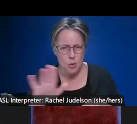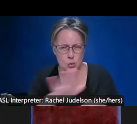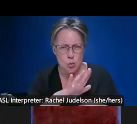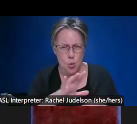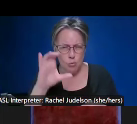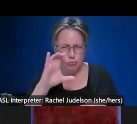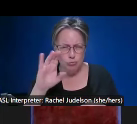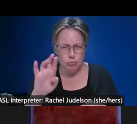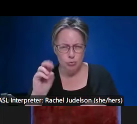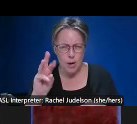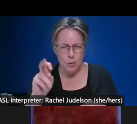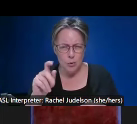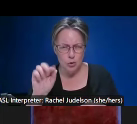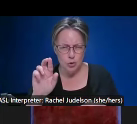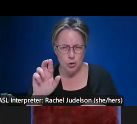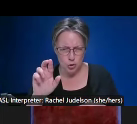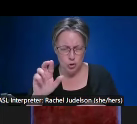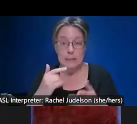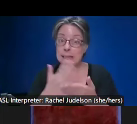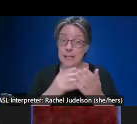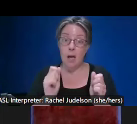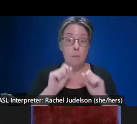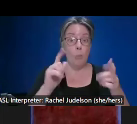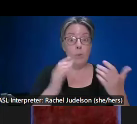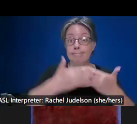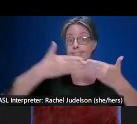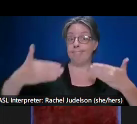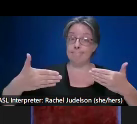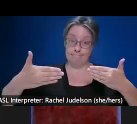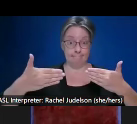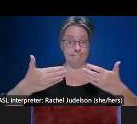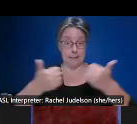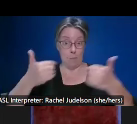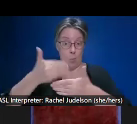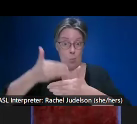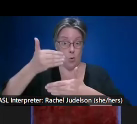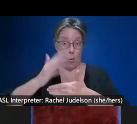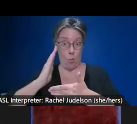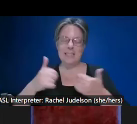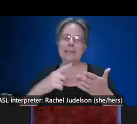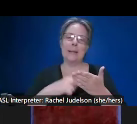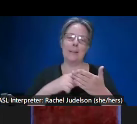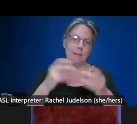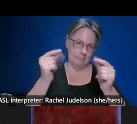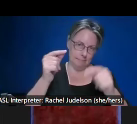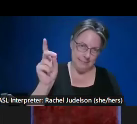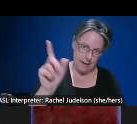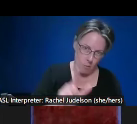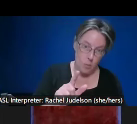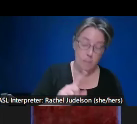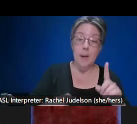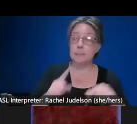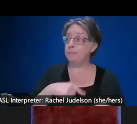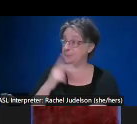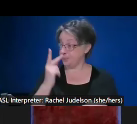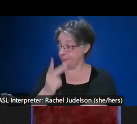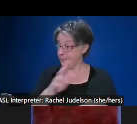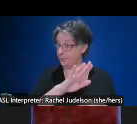browser. In some browsers, it opens in a separate window. In other browsers, it will download directly, but you click on that download